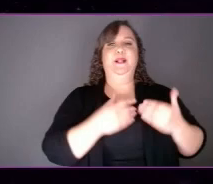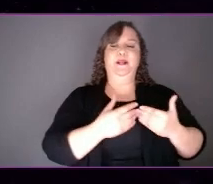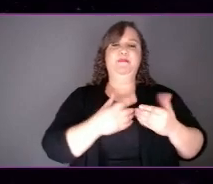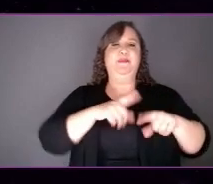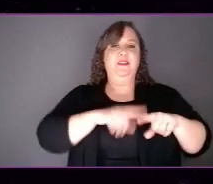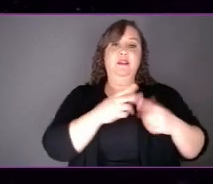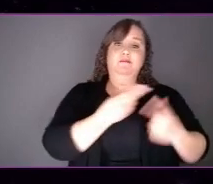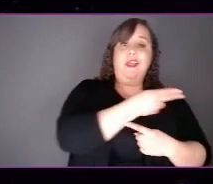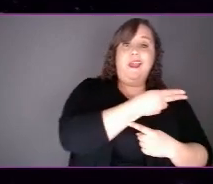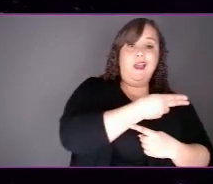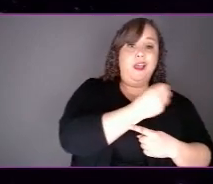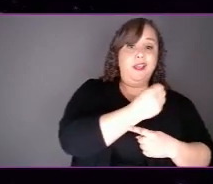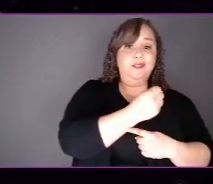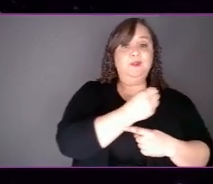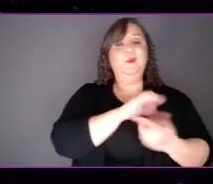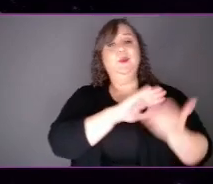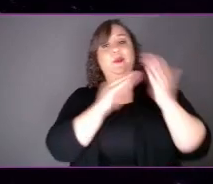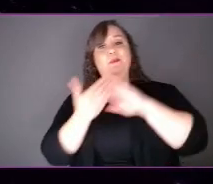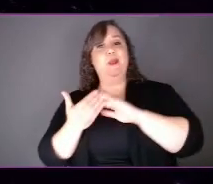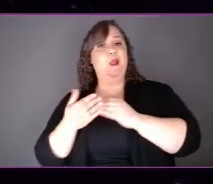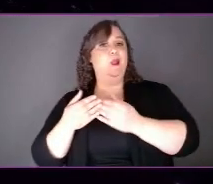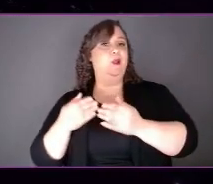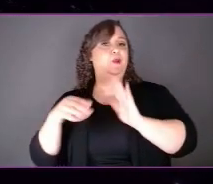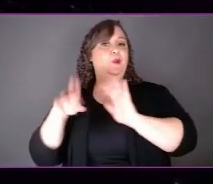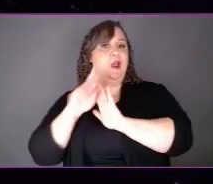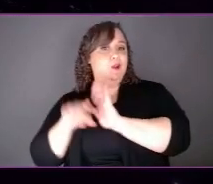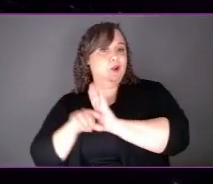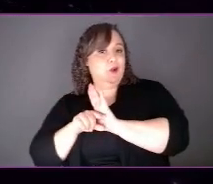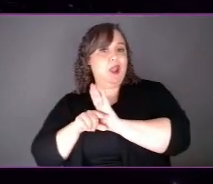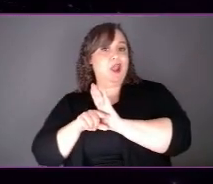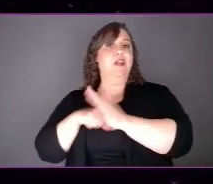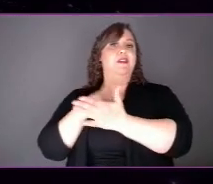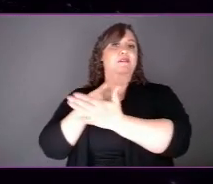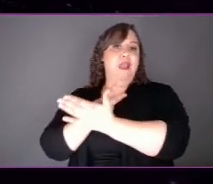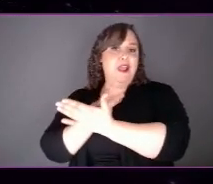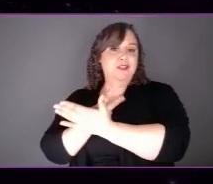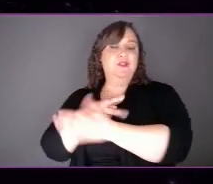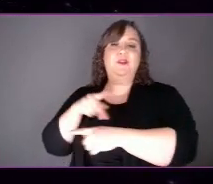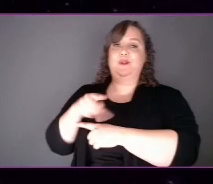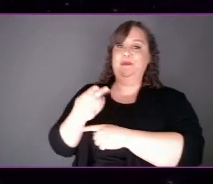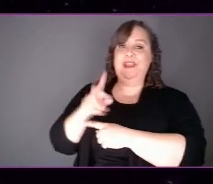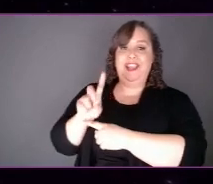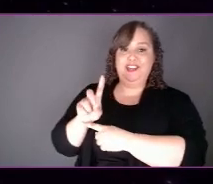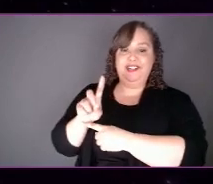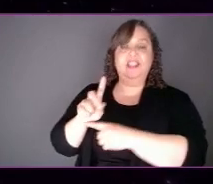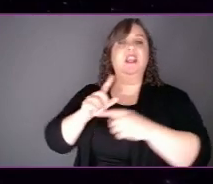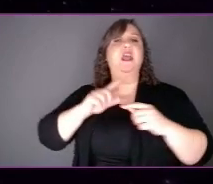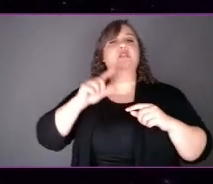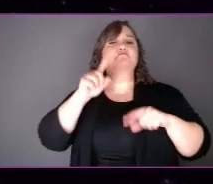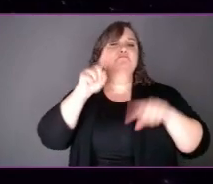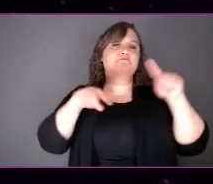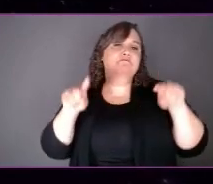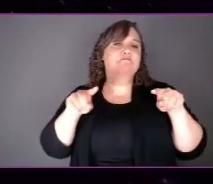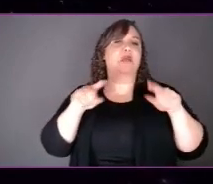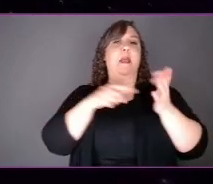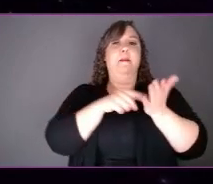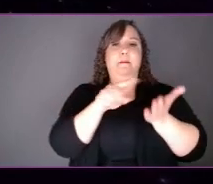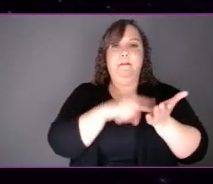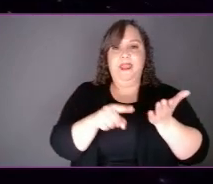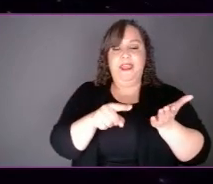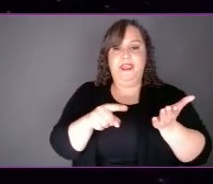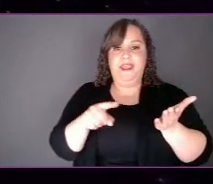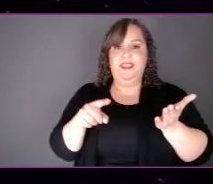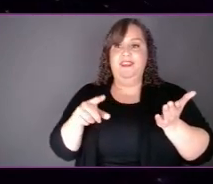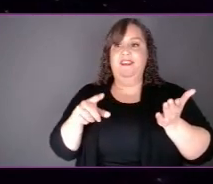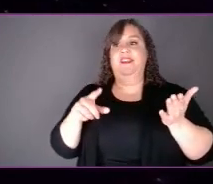versus undergrad versus master's versus doctorate. So they do get paid a little bit differently in the way that whether